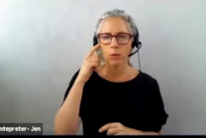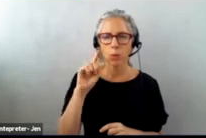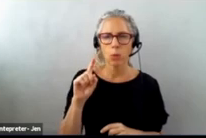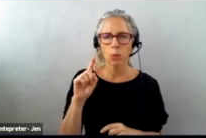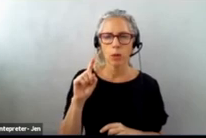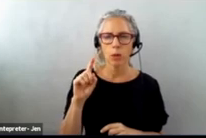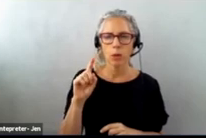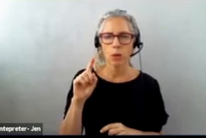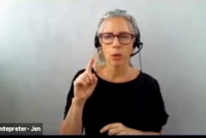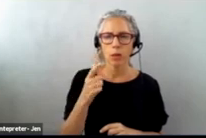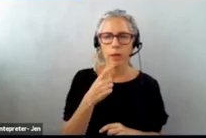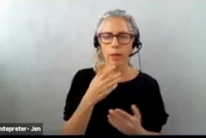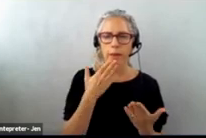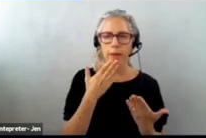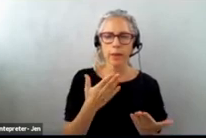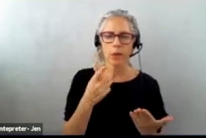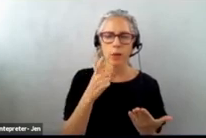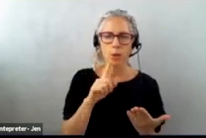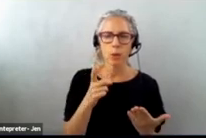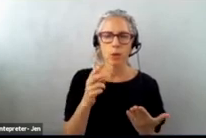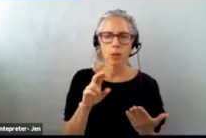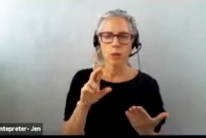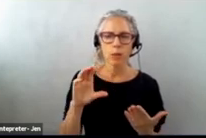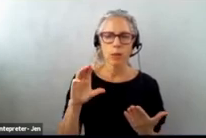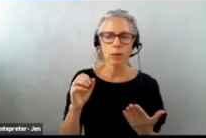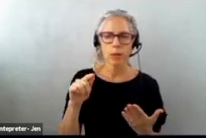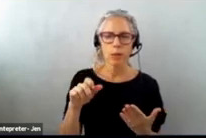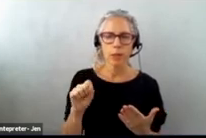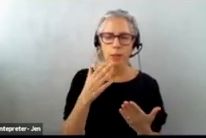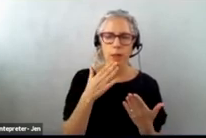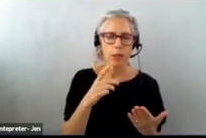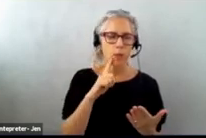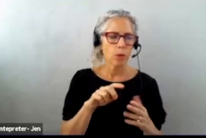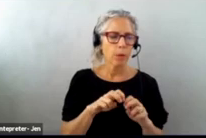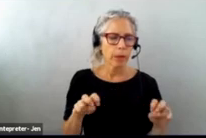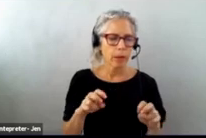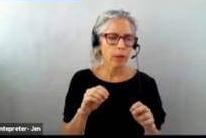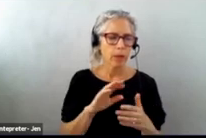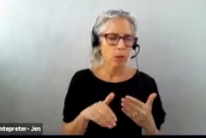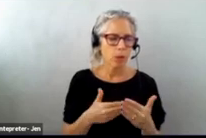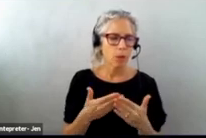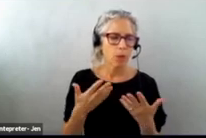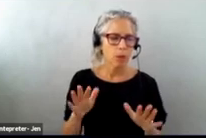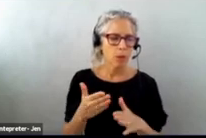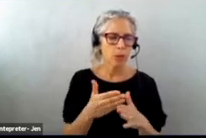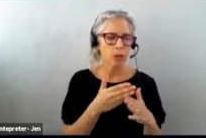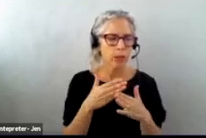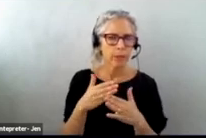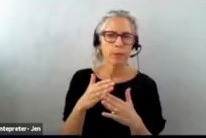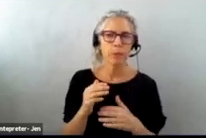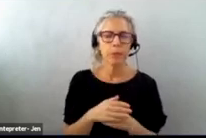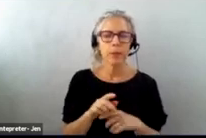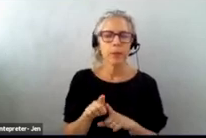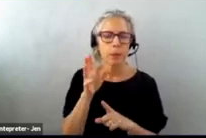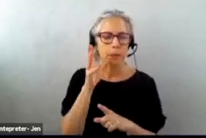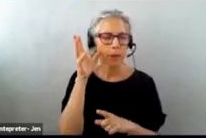let's see, it says, thank you for Dr. Sejas. It says, thank you for this panel and for all that's been shared. As a parent